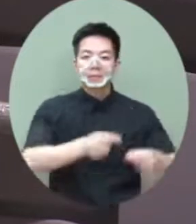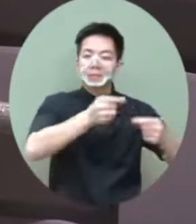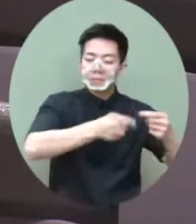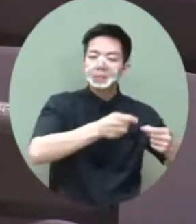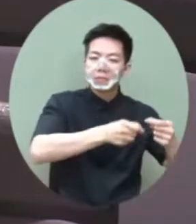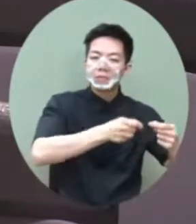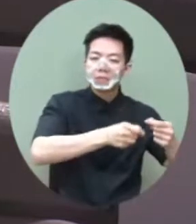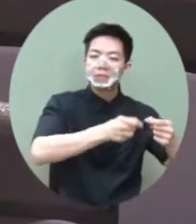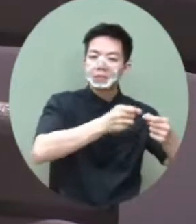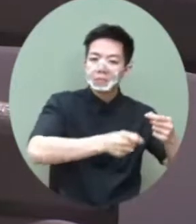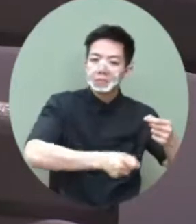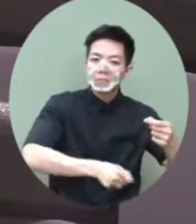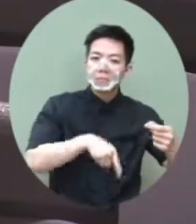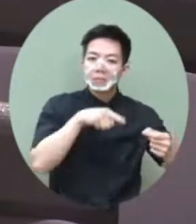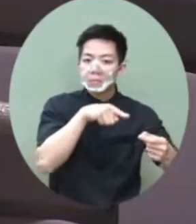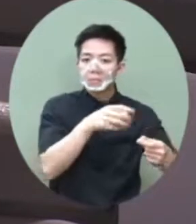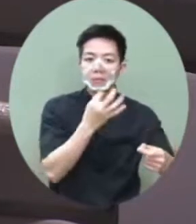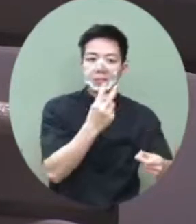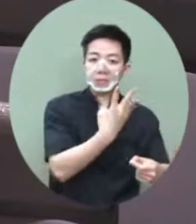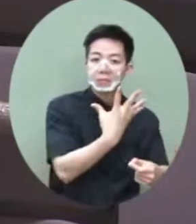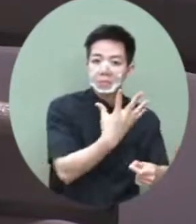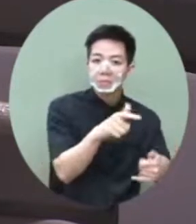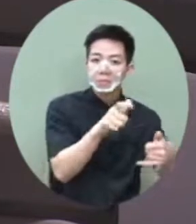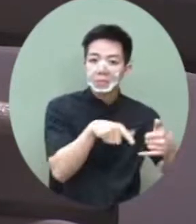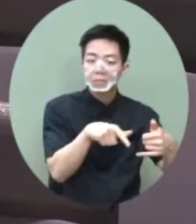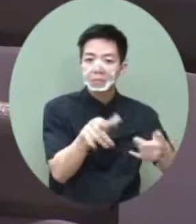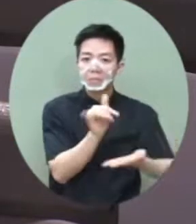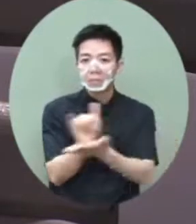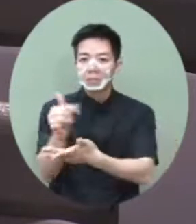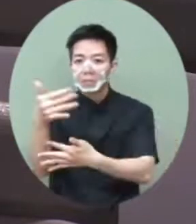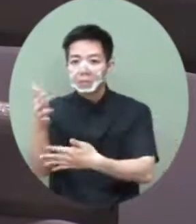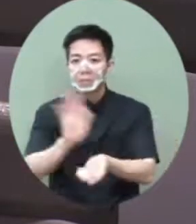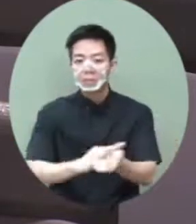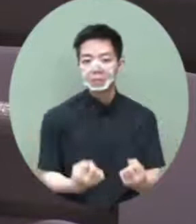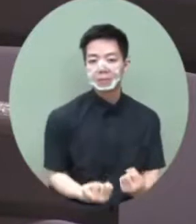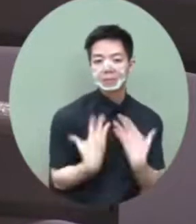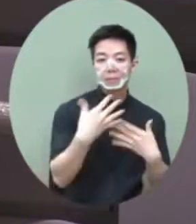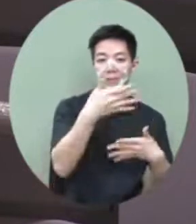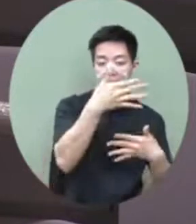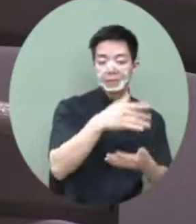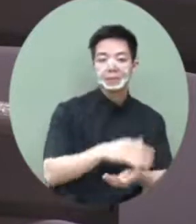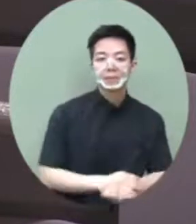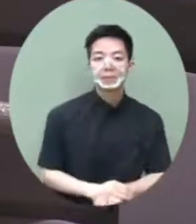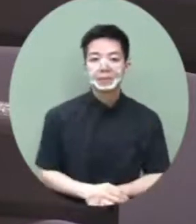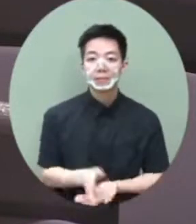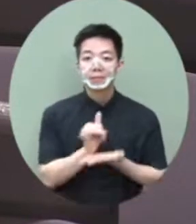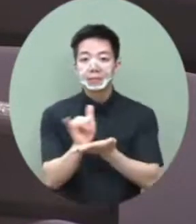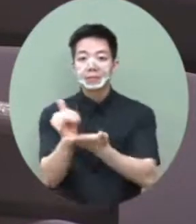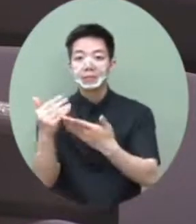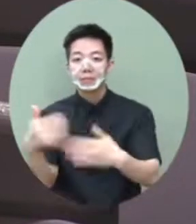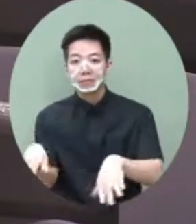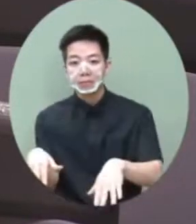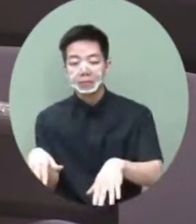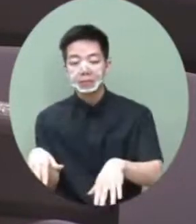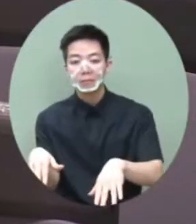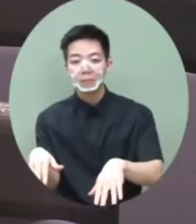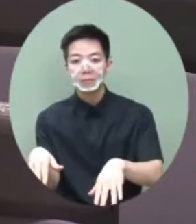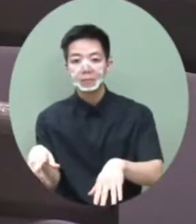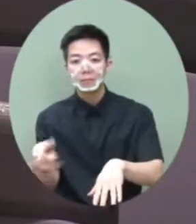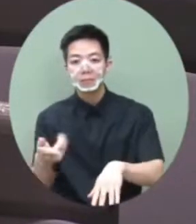very young, so we'd like to have more details. When was this patient admitted to hospital? When was the